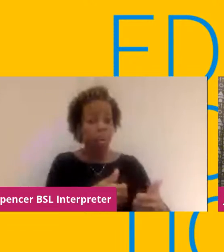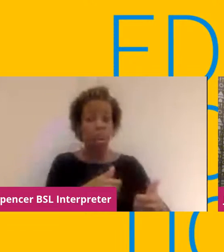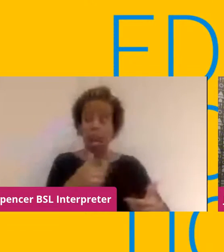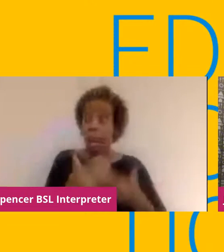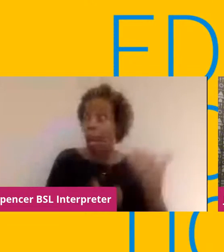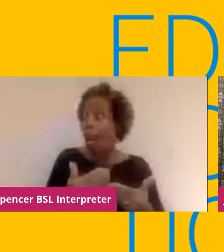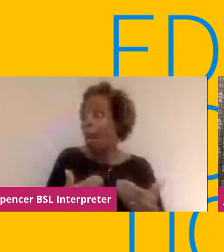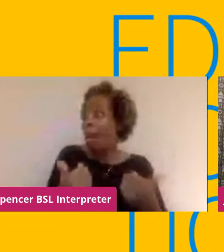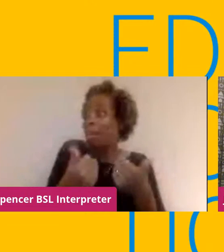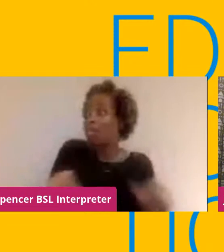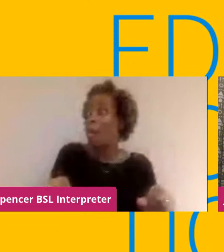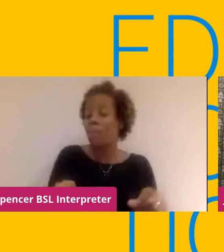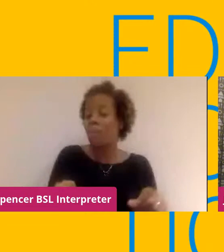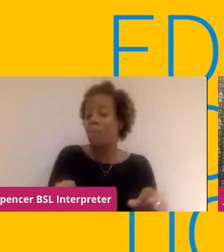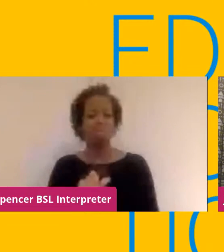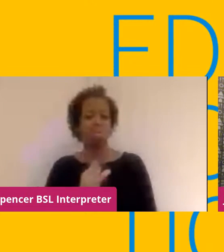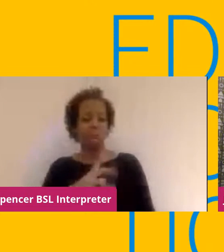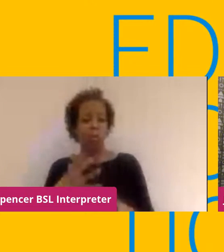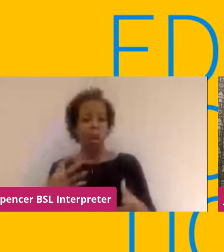UCU.